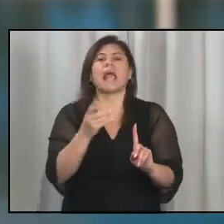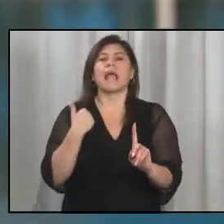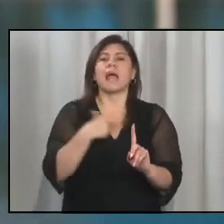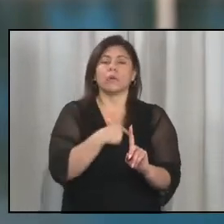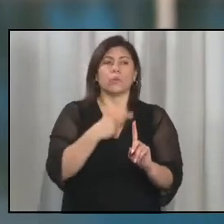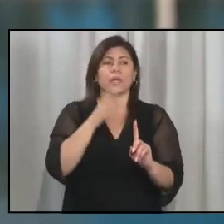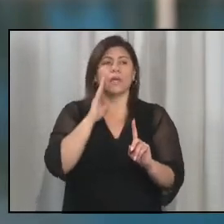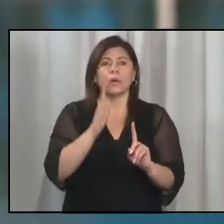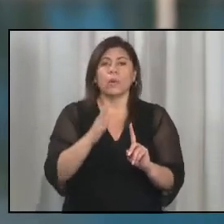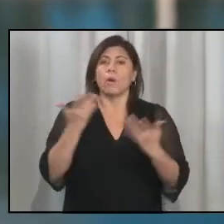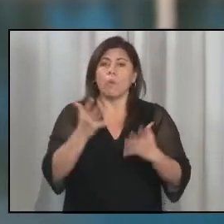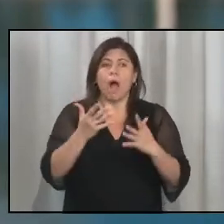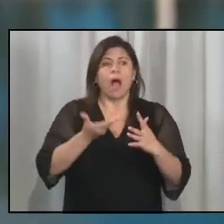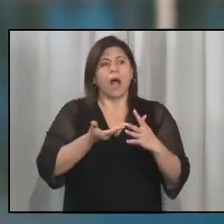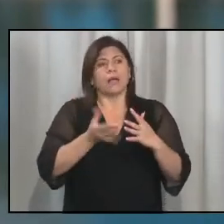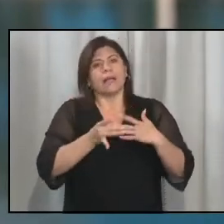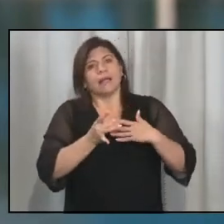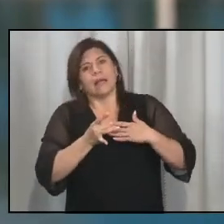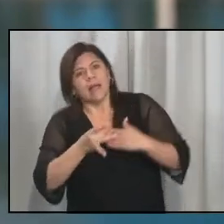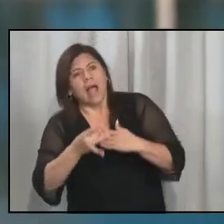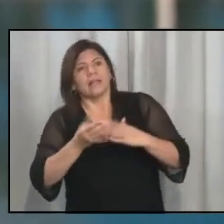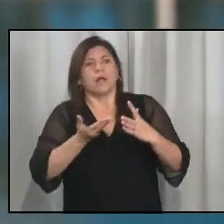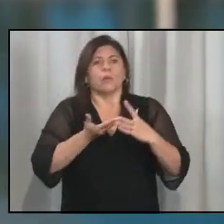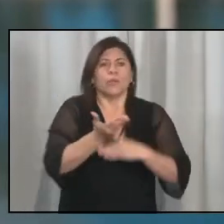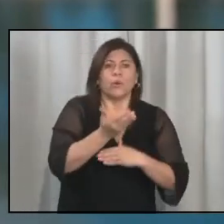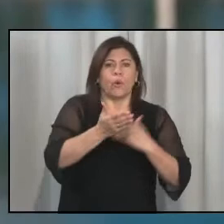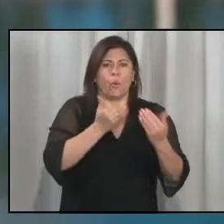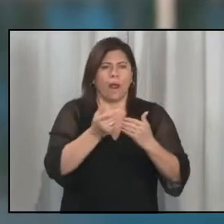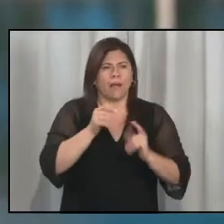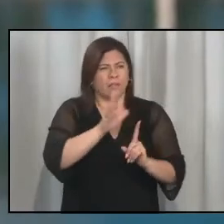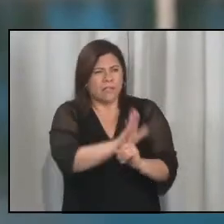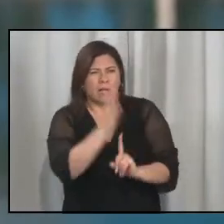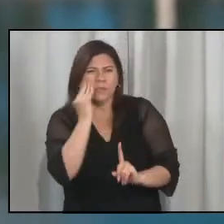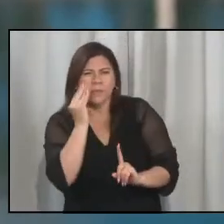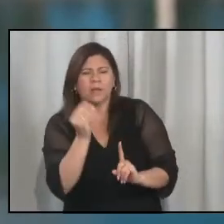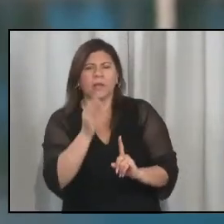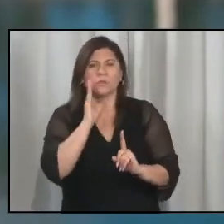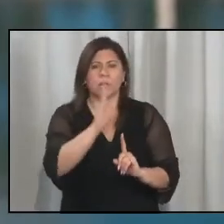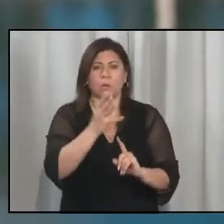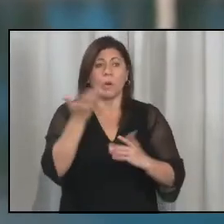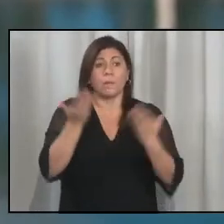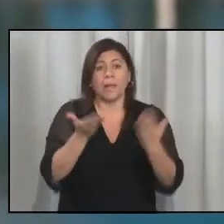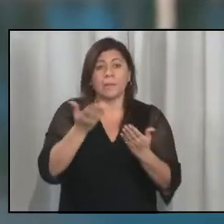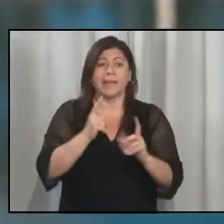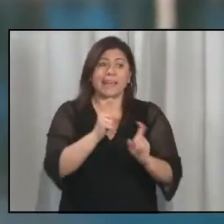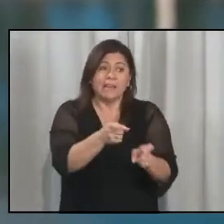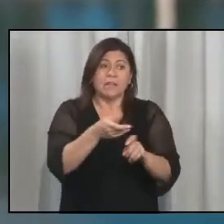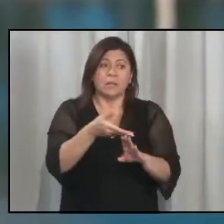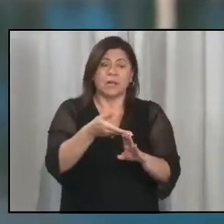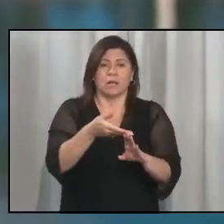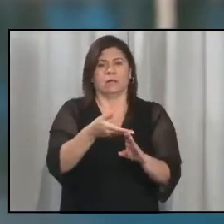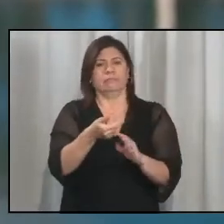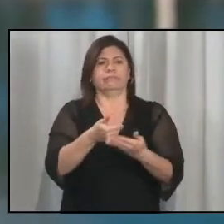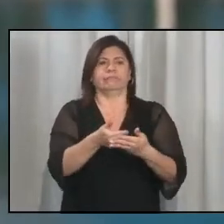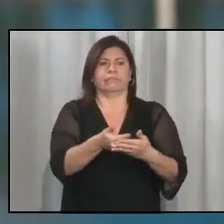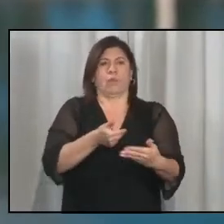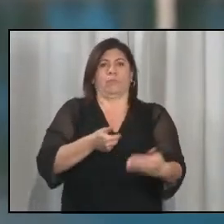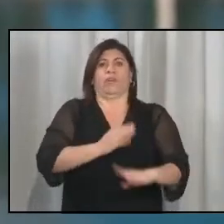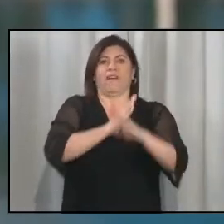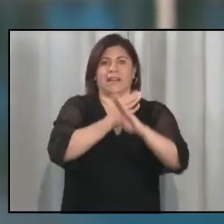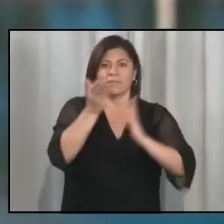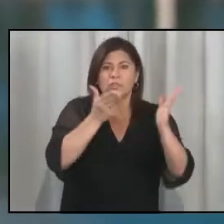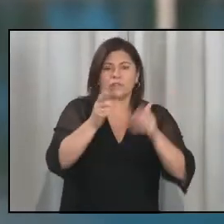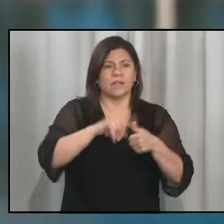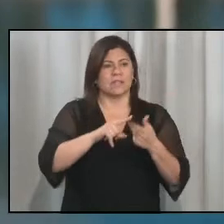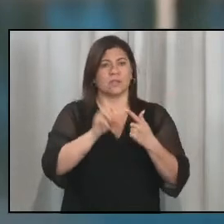walk through what maybe they're going through, and we make connections either back with services, and or we provide services